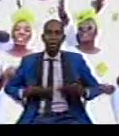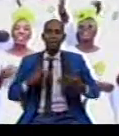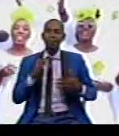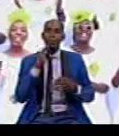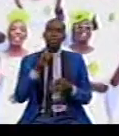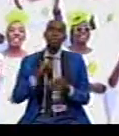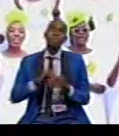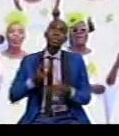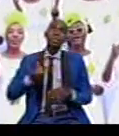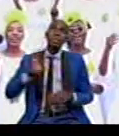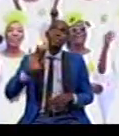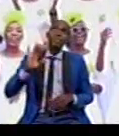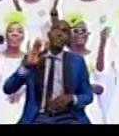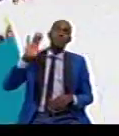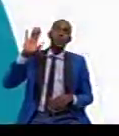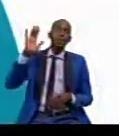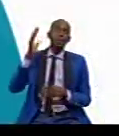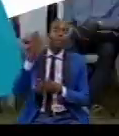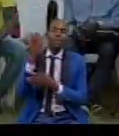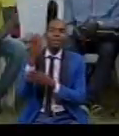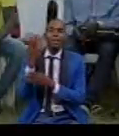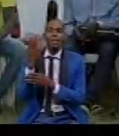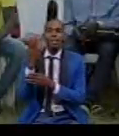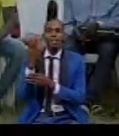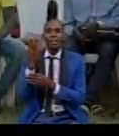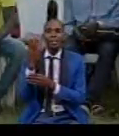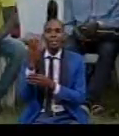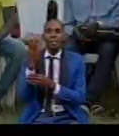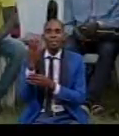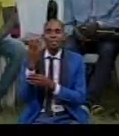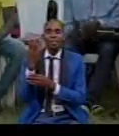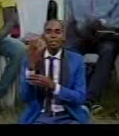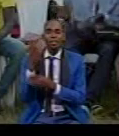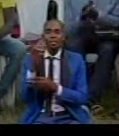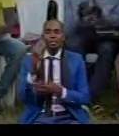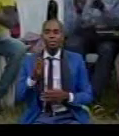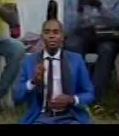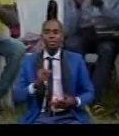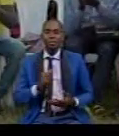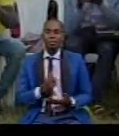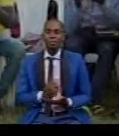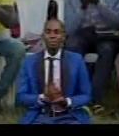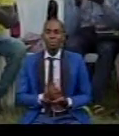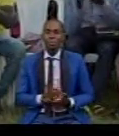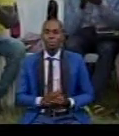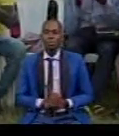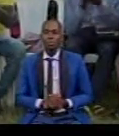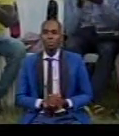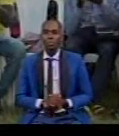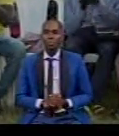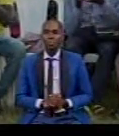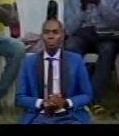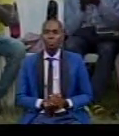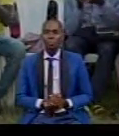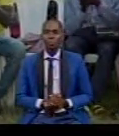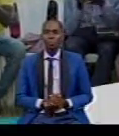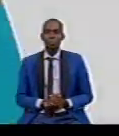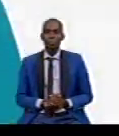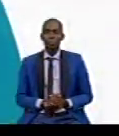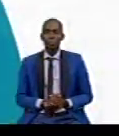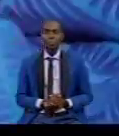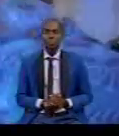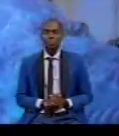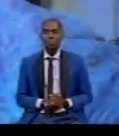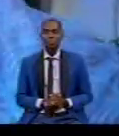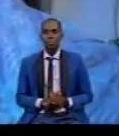real self. I've been a pretender. I've been an actor. I've been a hypocrite.